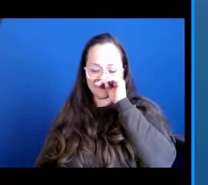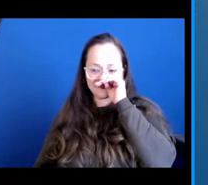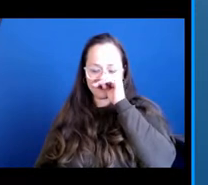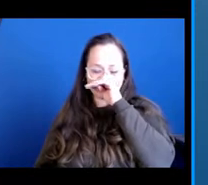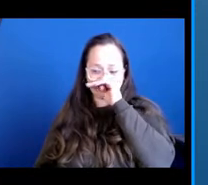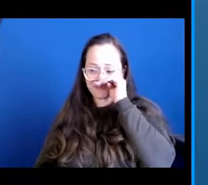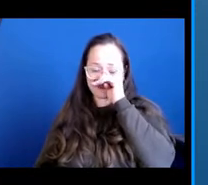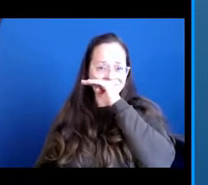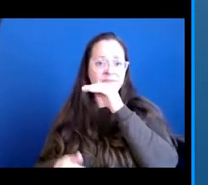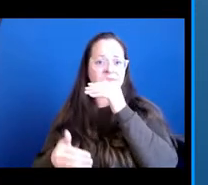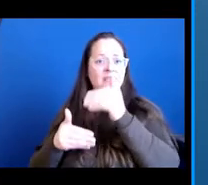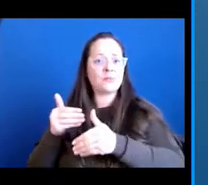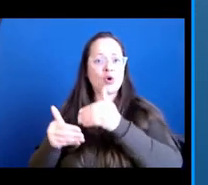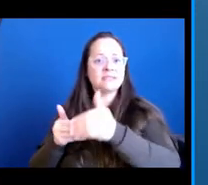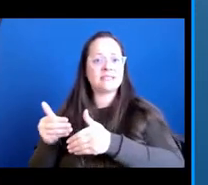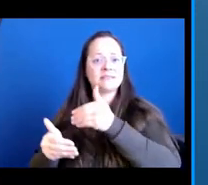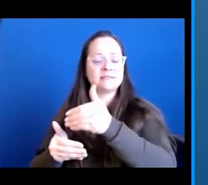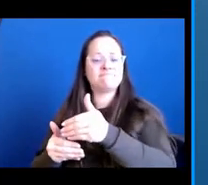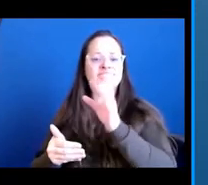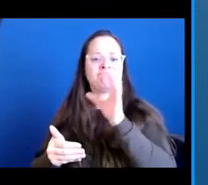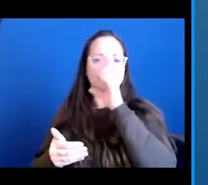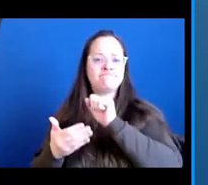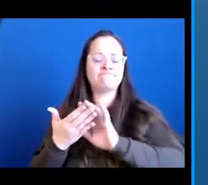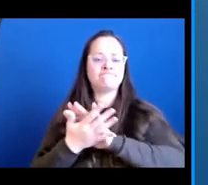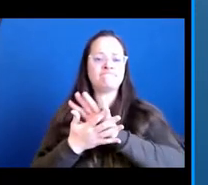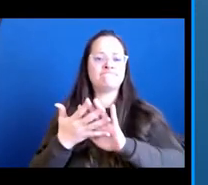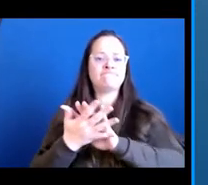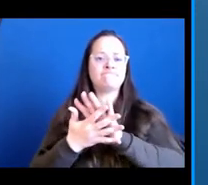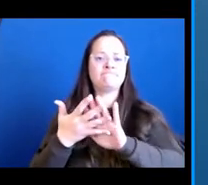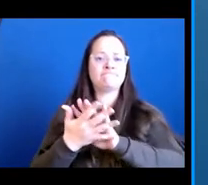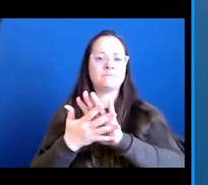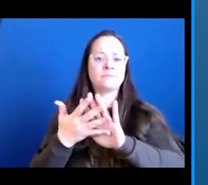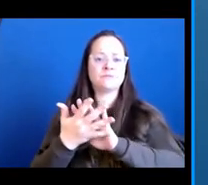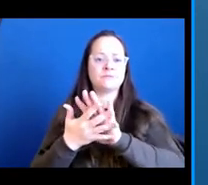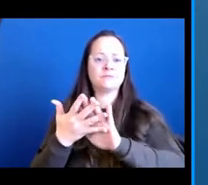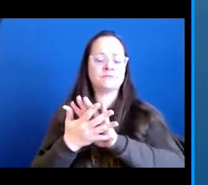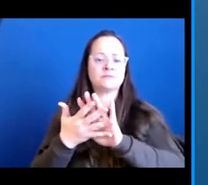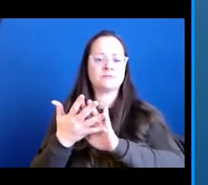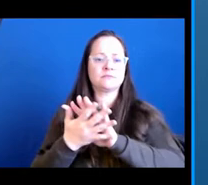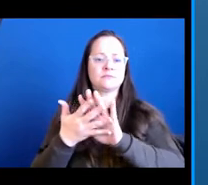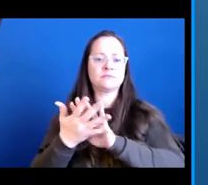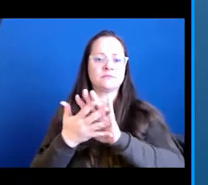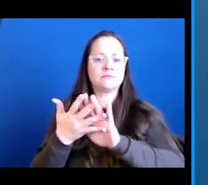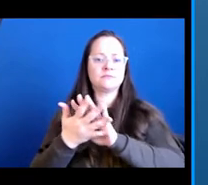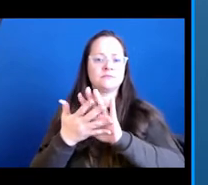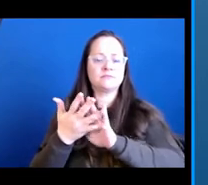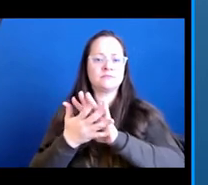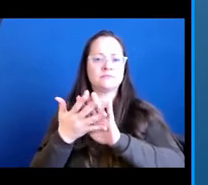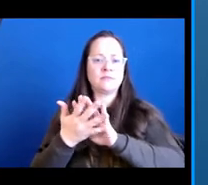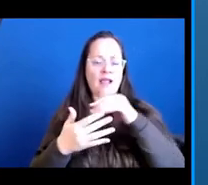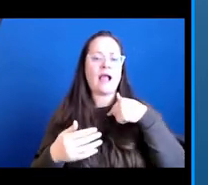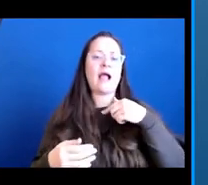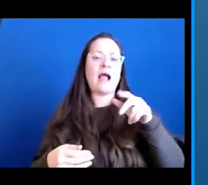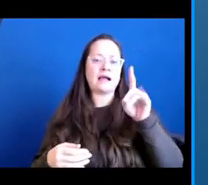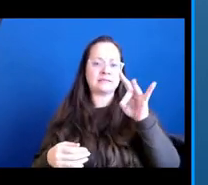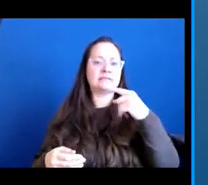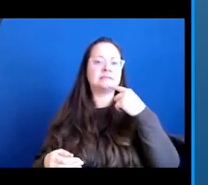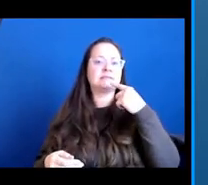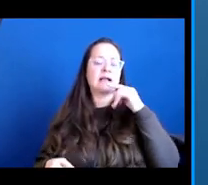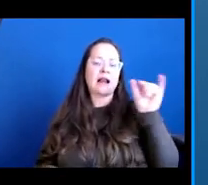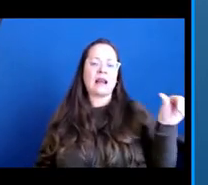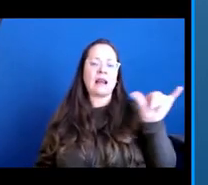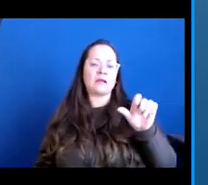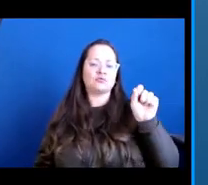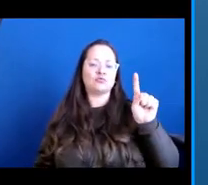some gratitude about that um I did say as Stuart said earlier